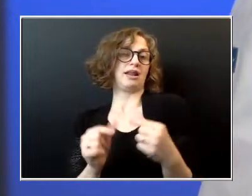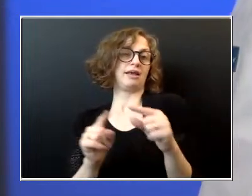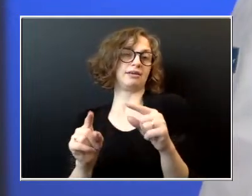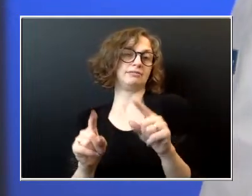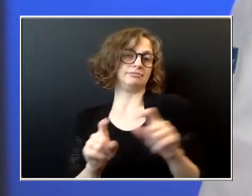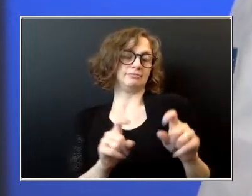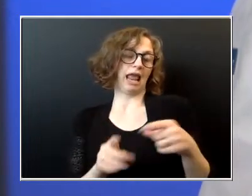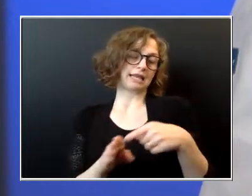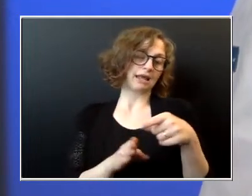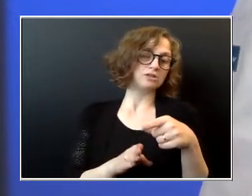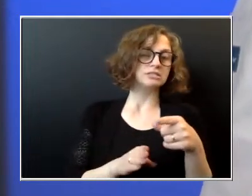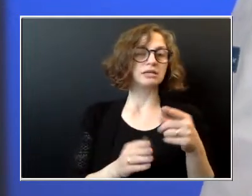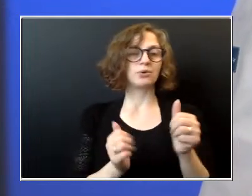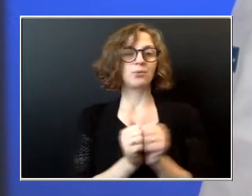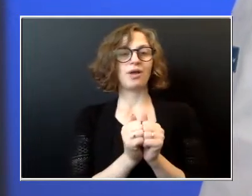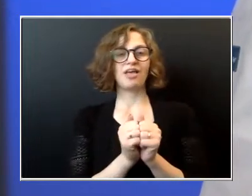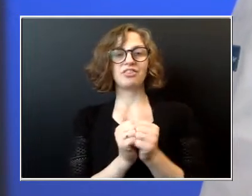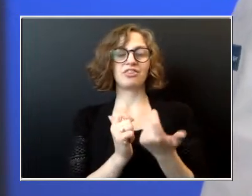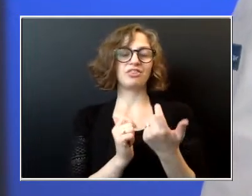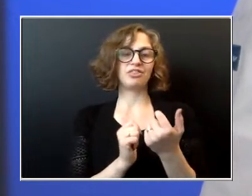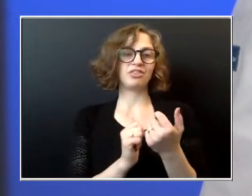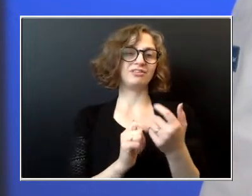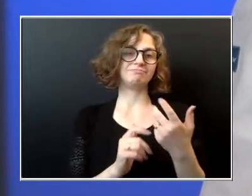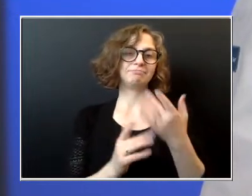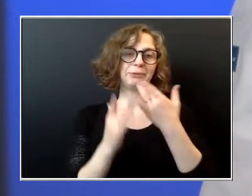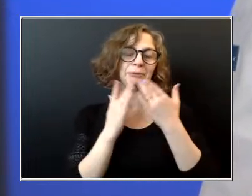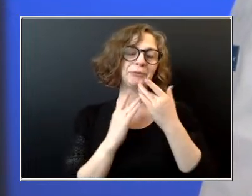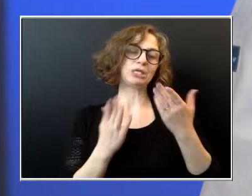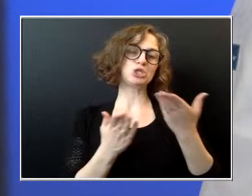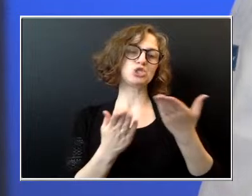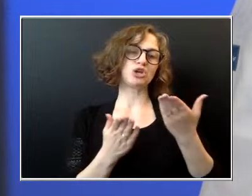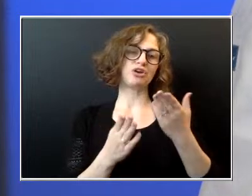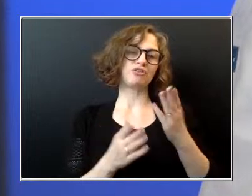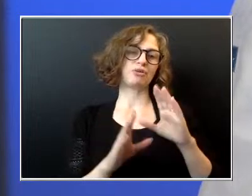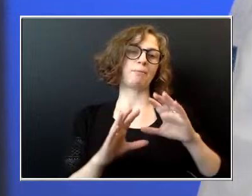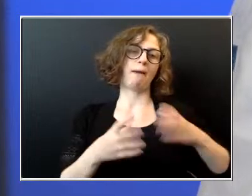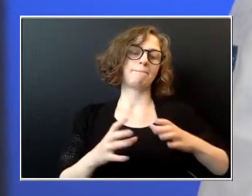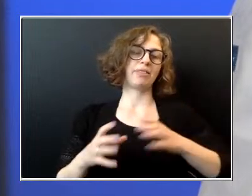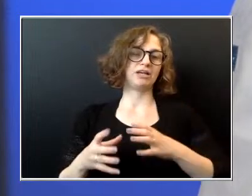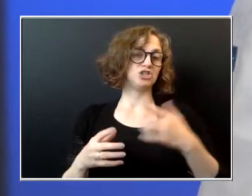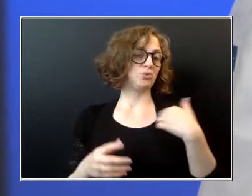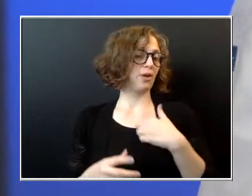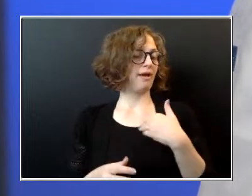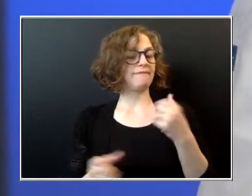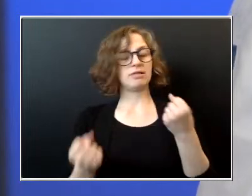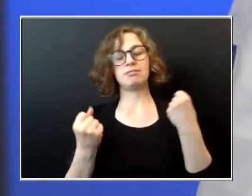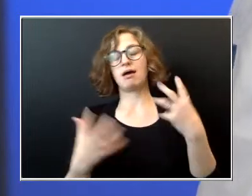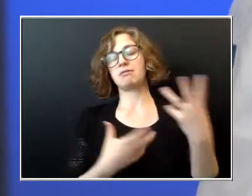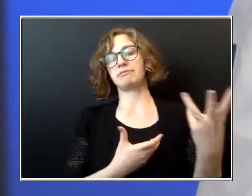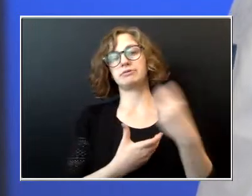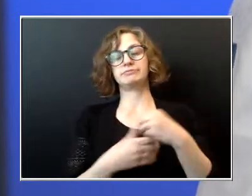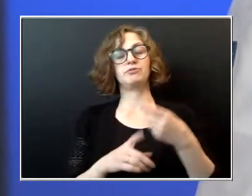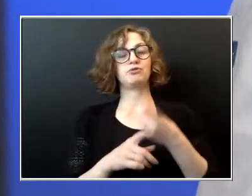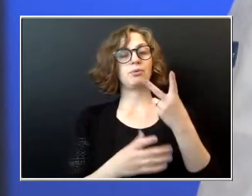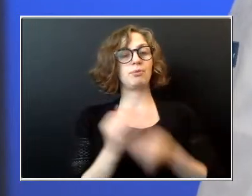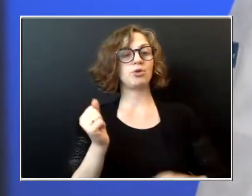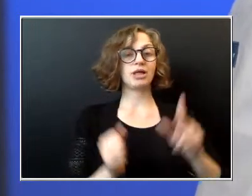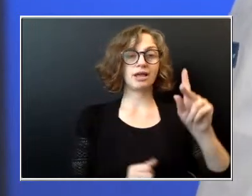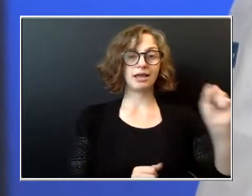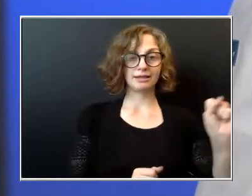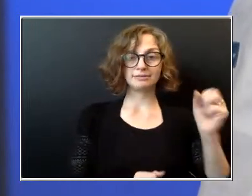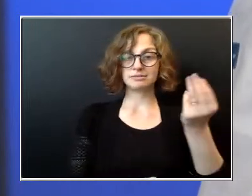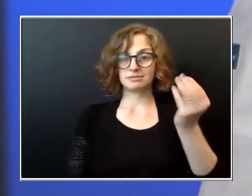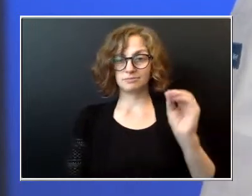we have great community engagement on both the Missouri and Kansas side to get individuals not only